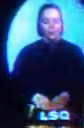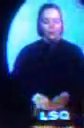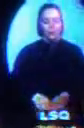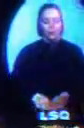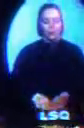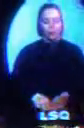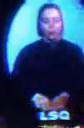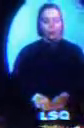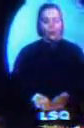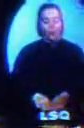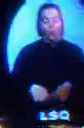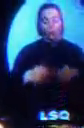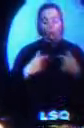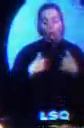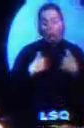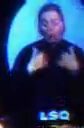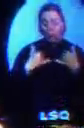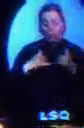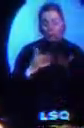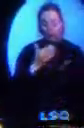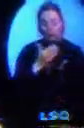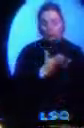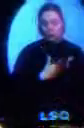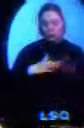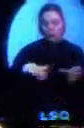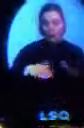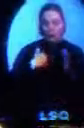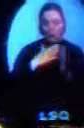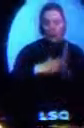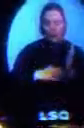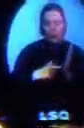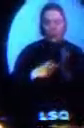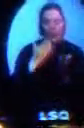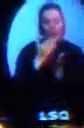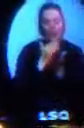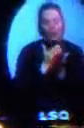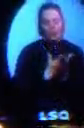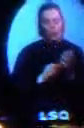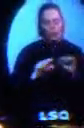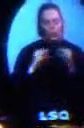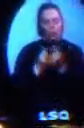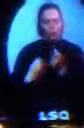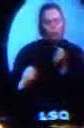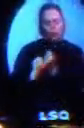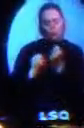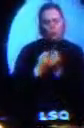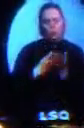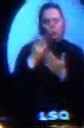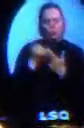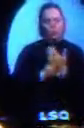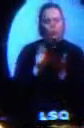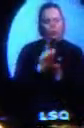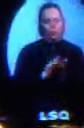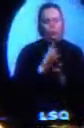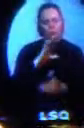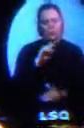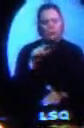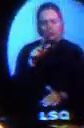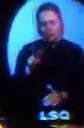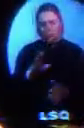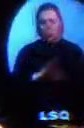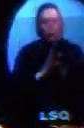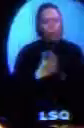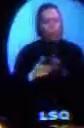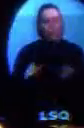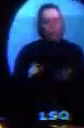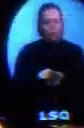little further down the page with all of these groups that came forward supporting Bill C-32, Mr. Speaker. Companies like, well, how about entertainment